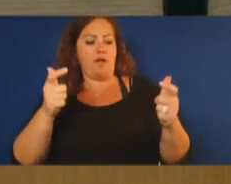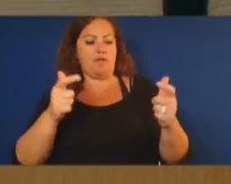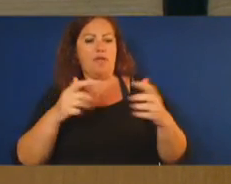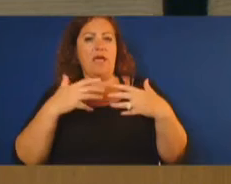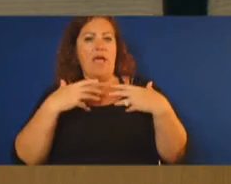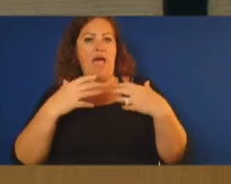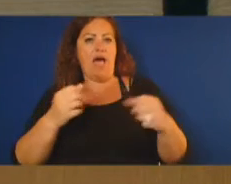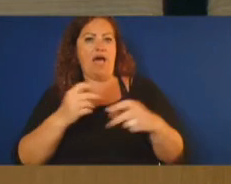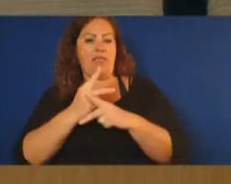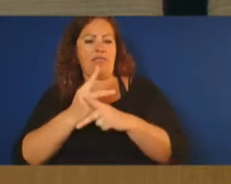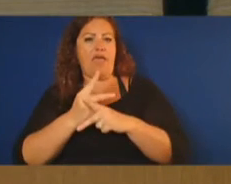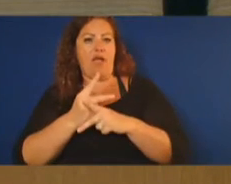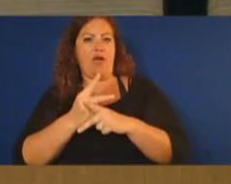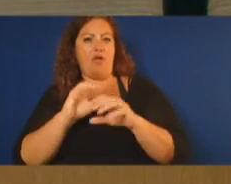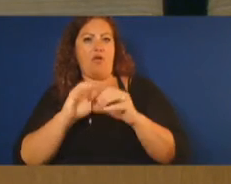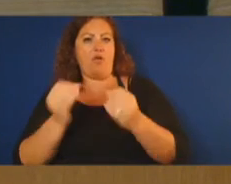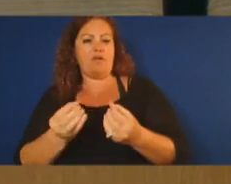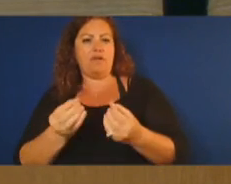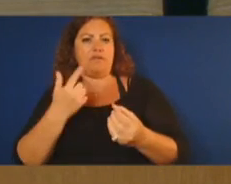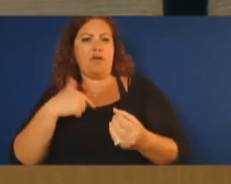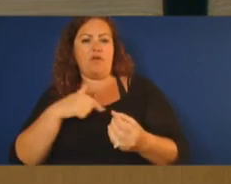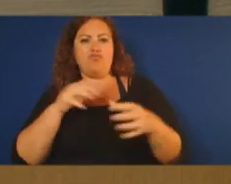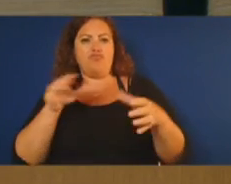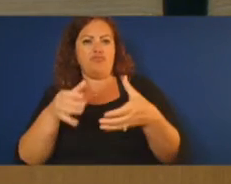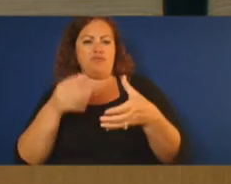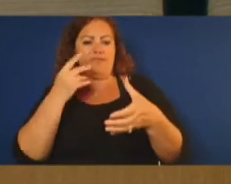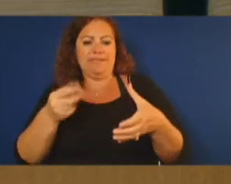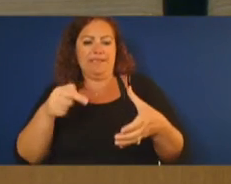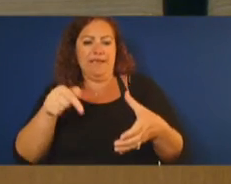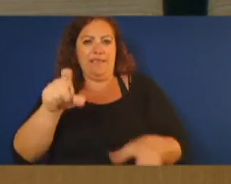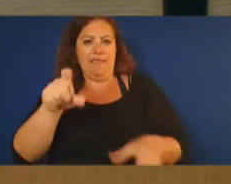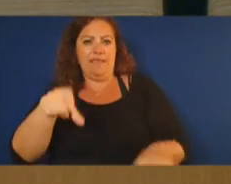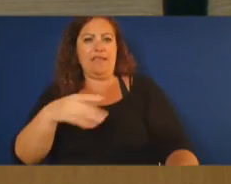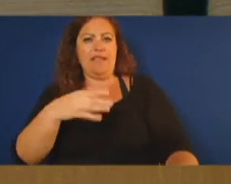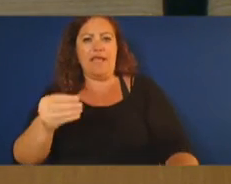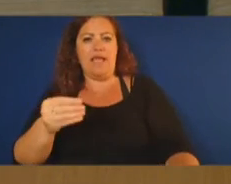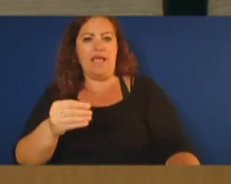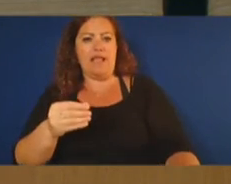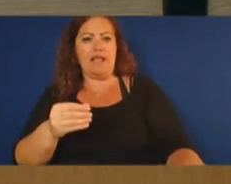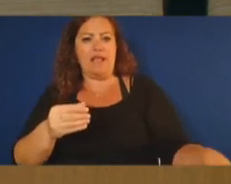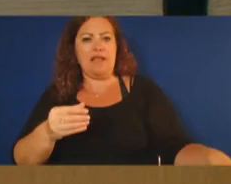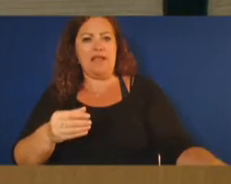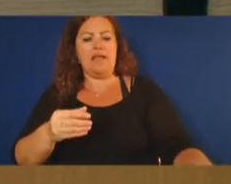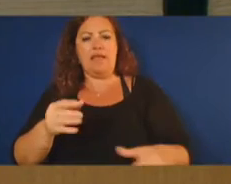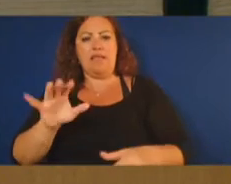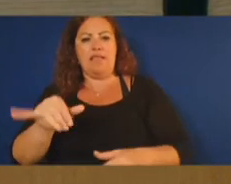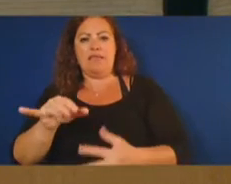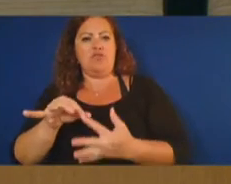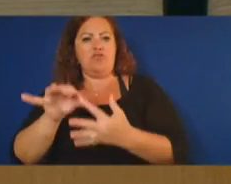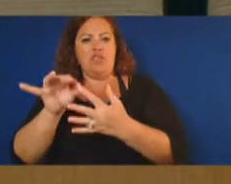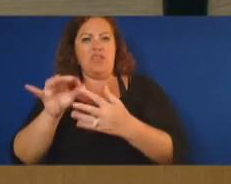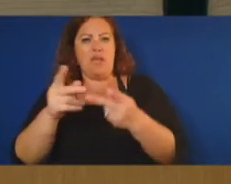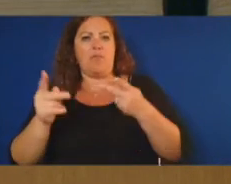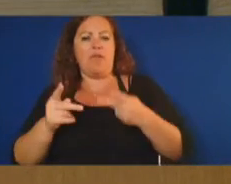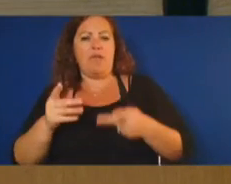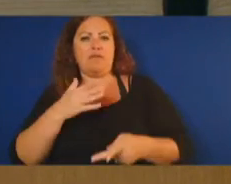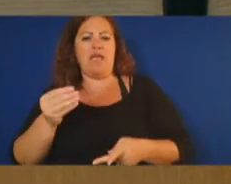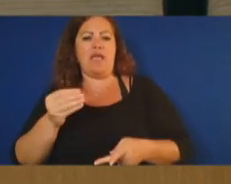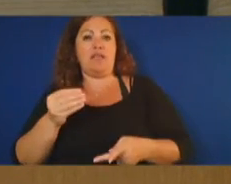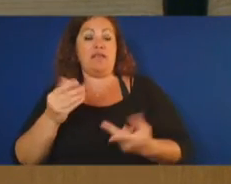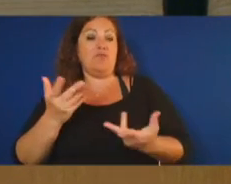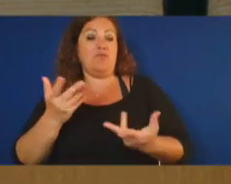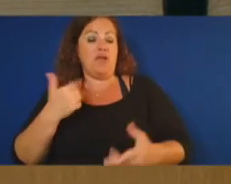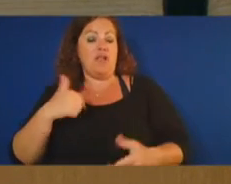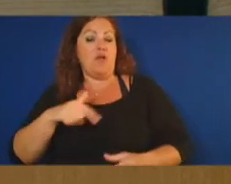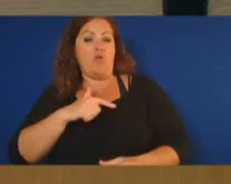in management we all just kind of saw this need and bring out a unique voice and the common threat is we all